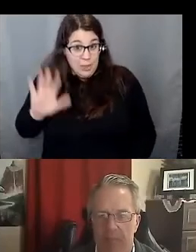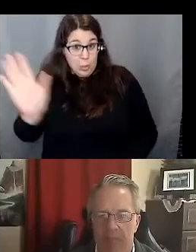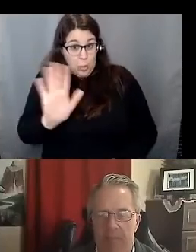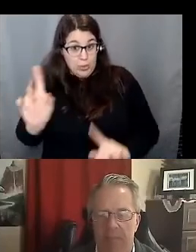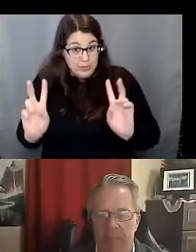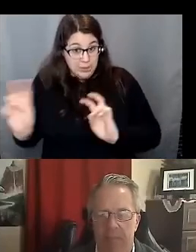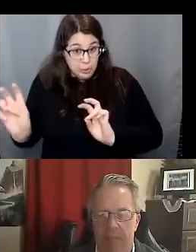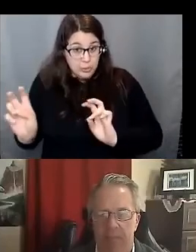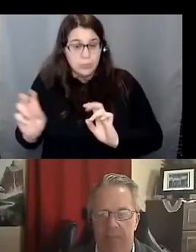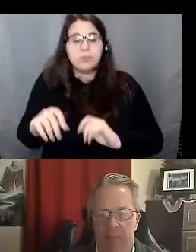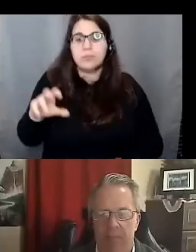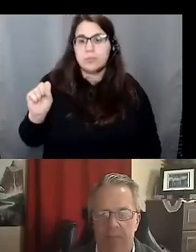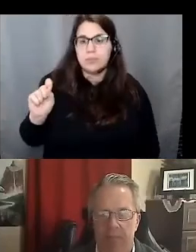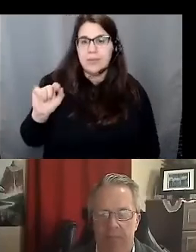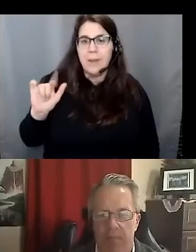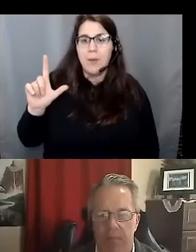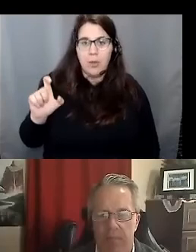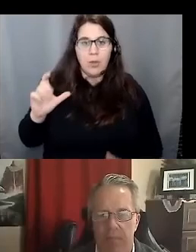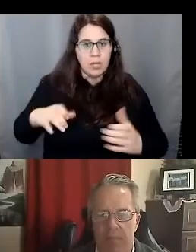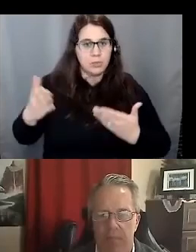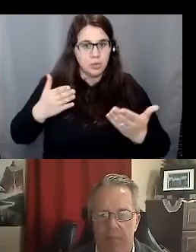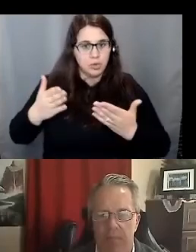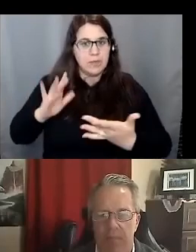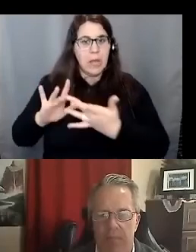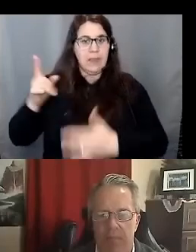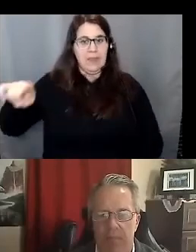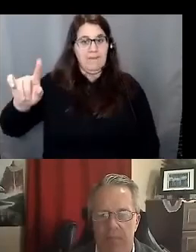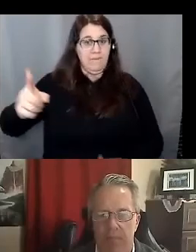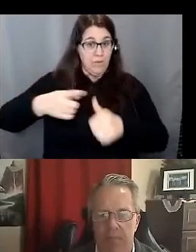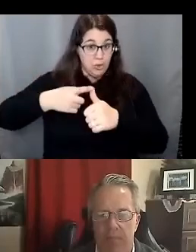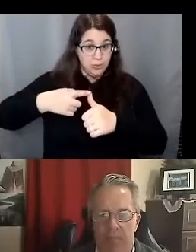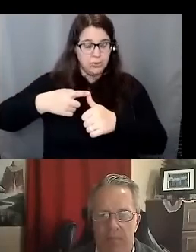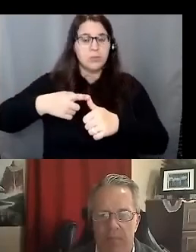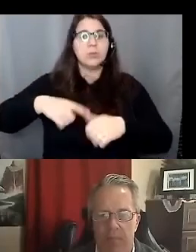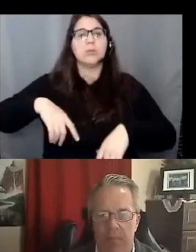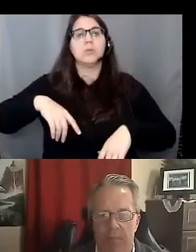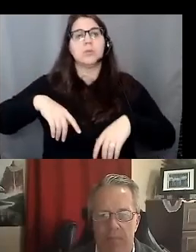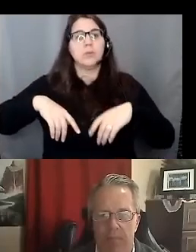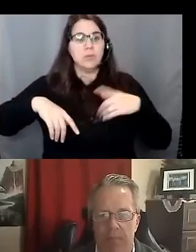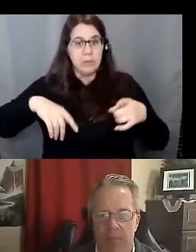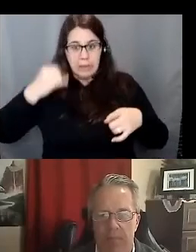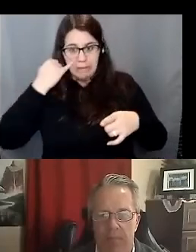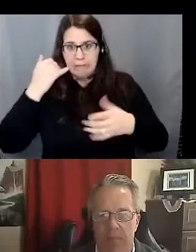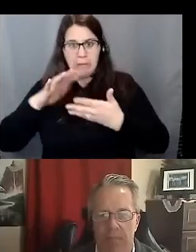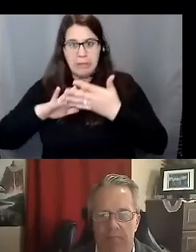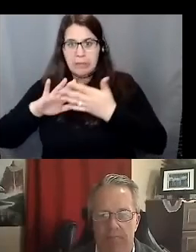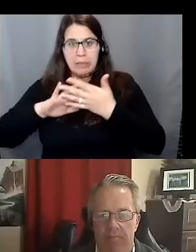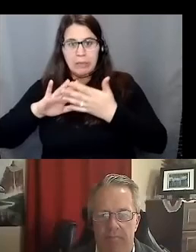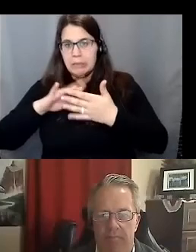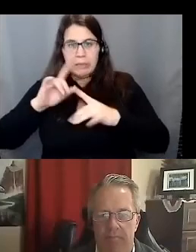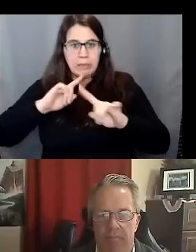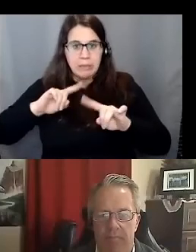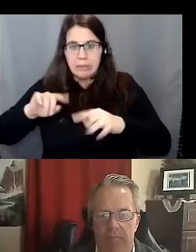stable customer service line, you definitely want to reach out to them. And like Tom said, if you're not, you know, getting the answers